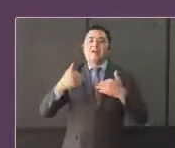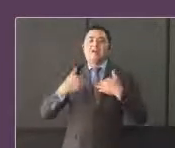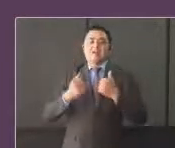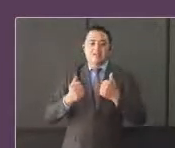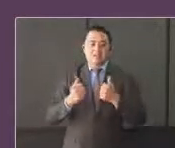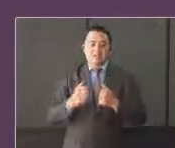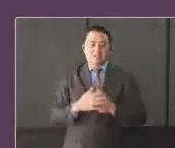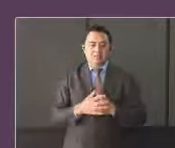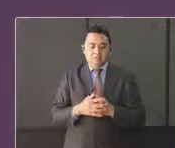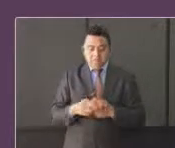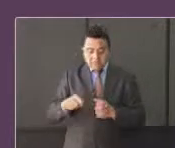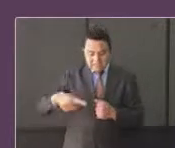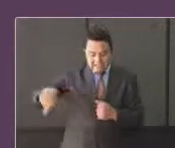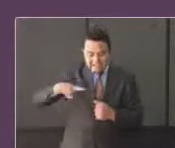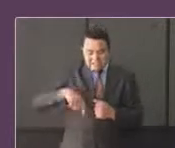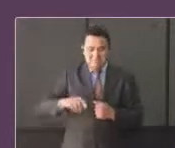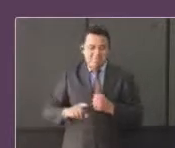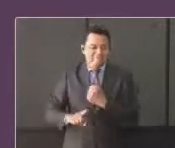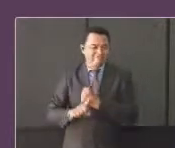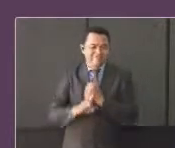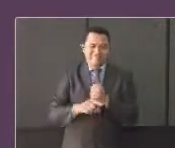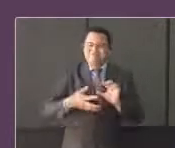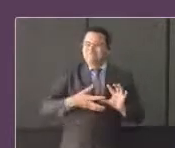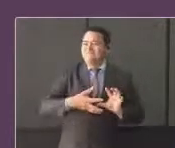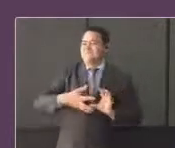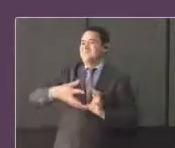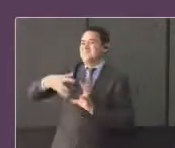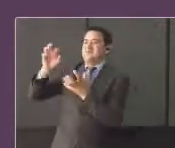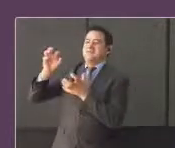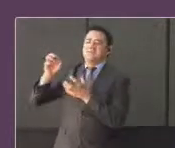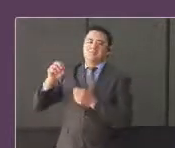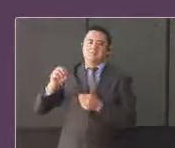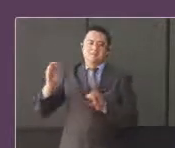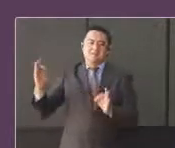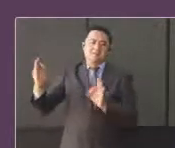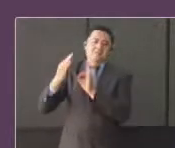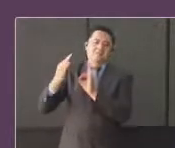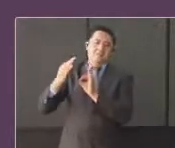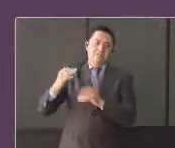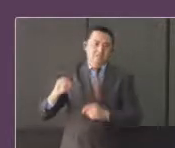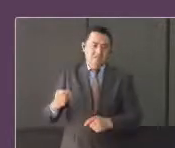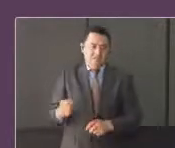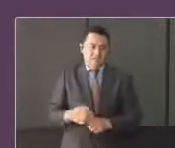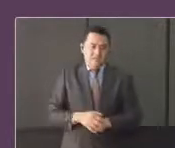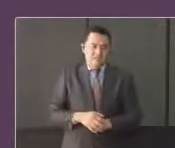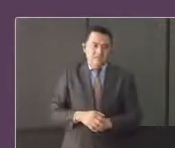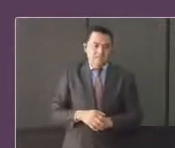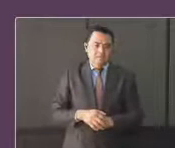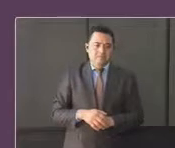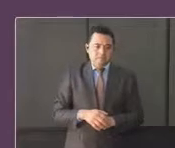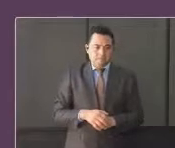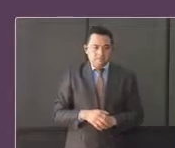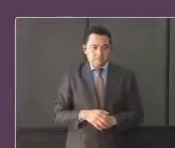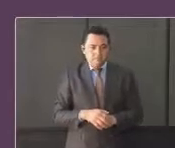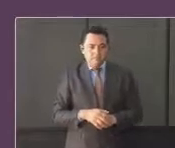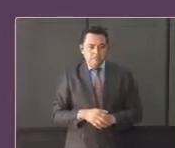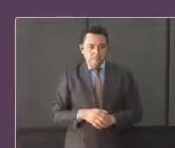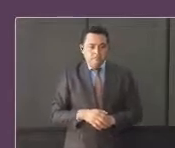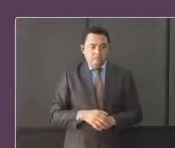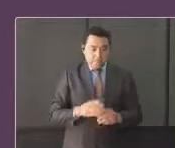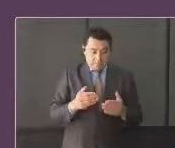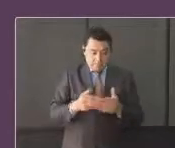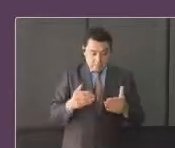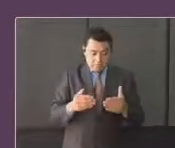concept and the problems that they have to face. So our experience is territorial,